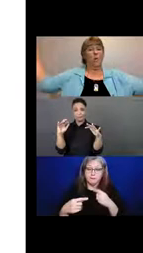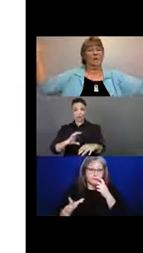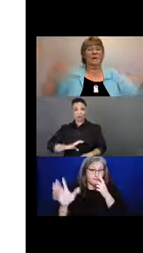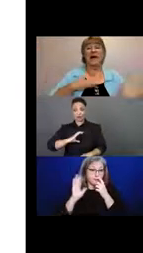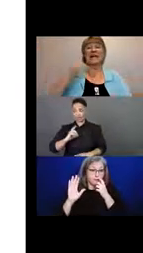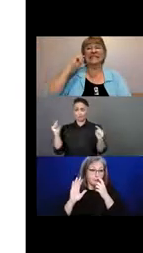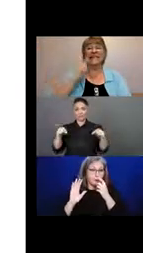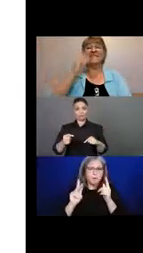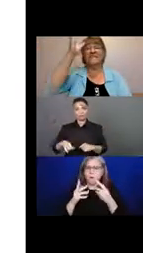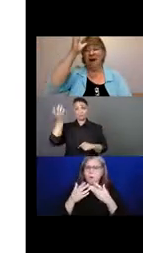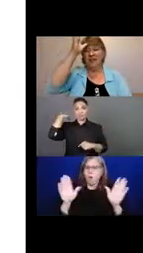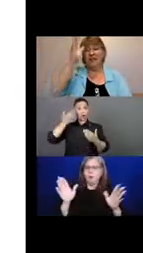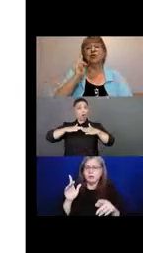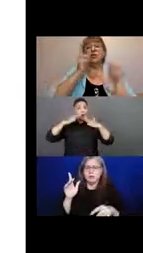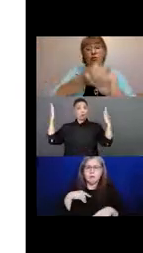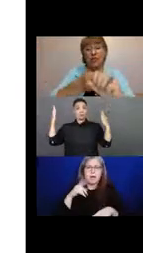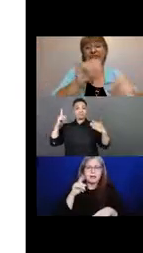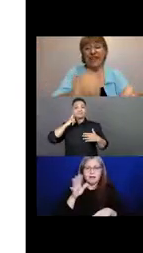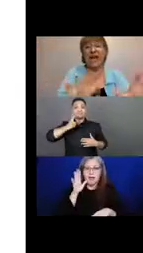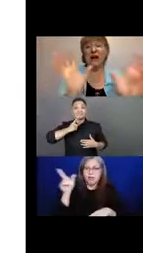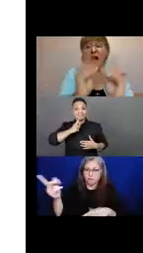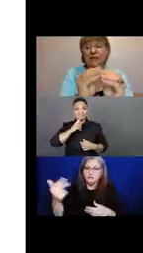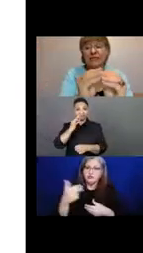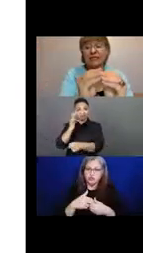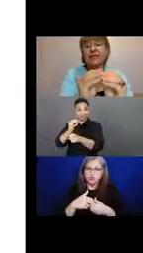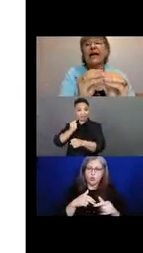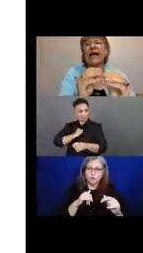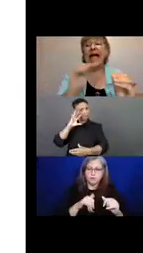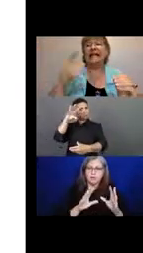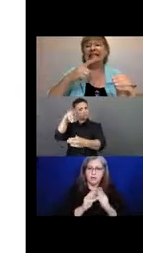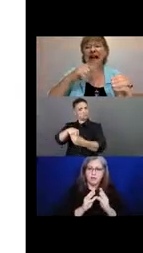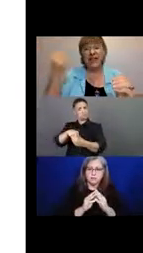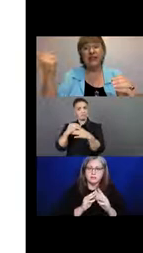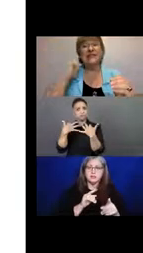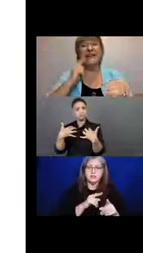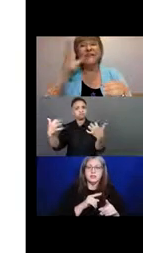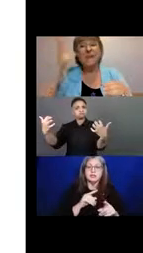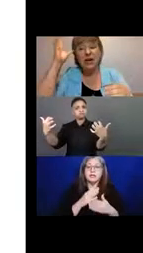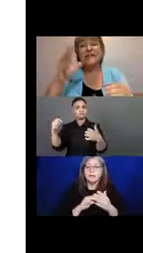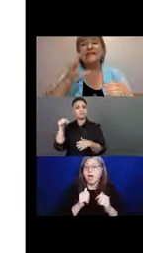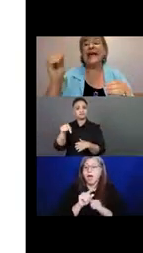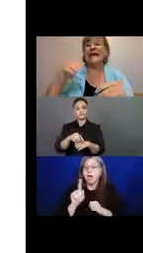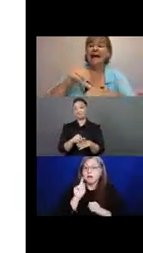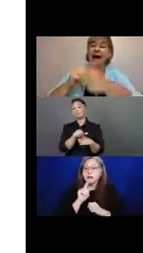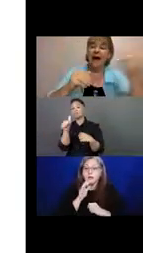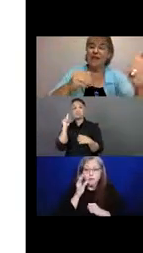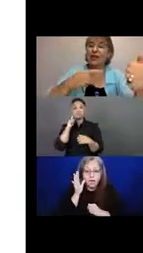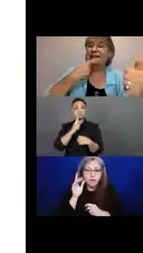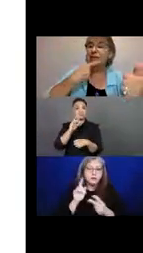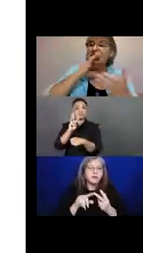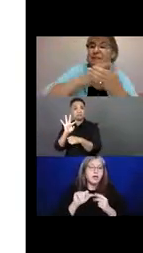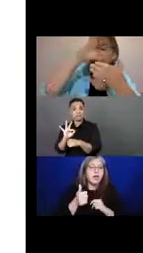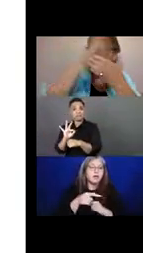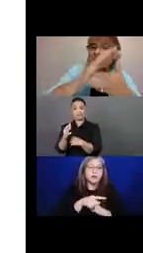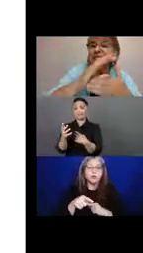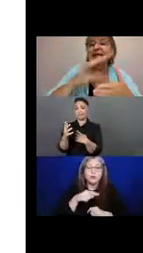was open. My deaf father joined that conference, and other deaf parents and other